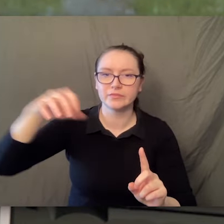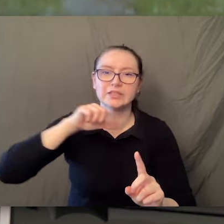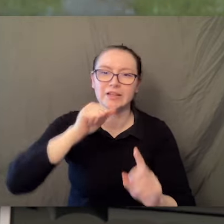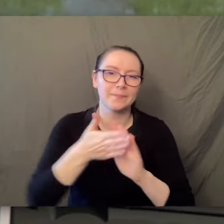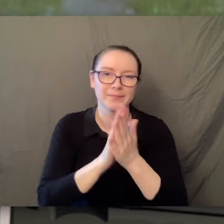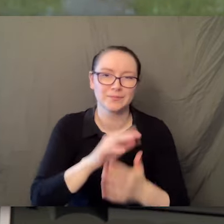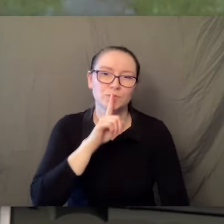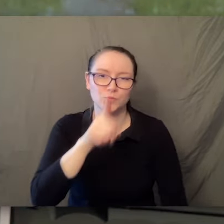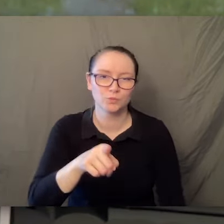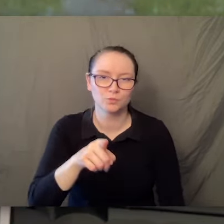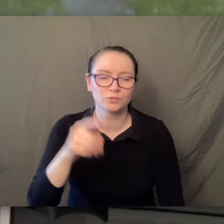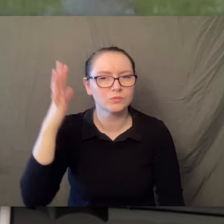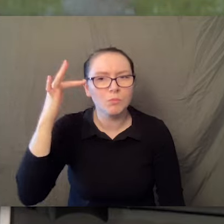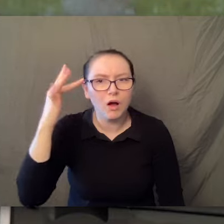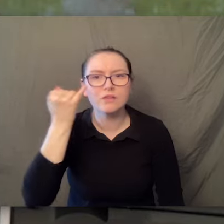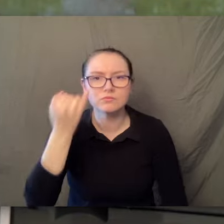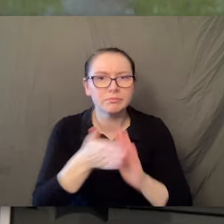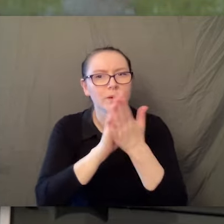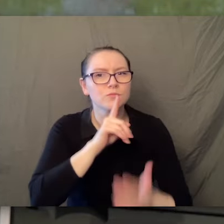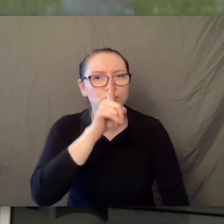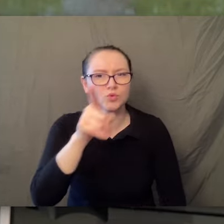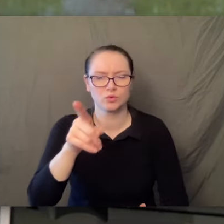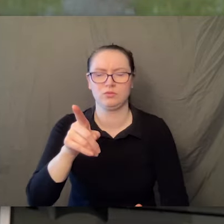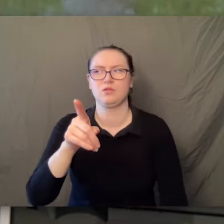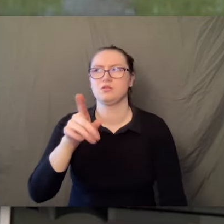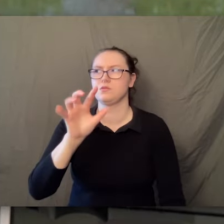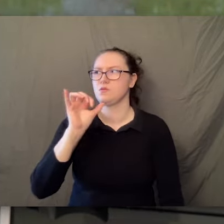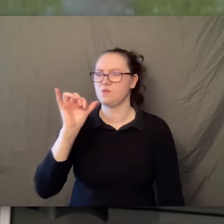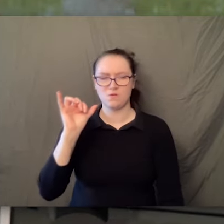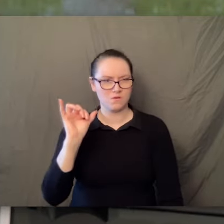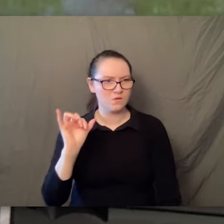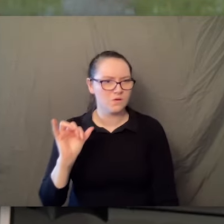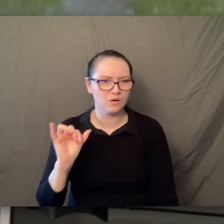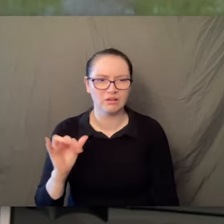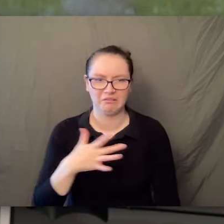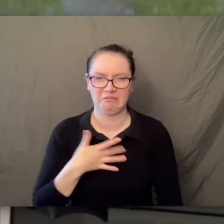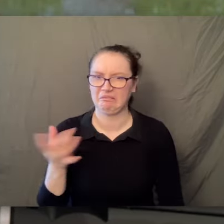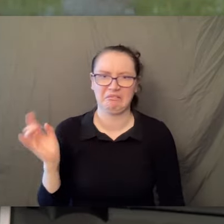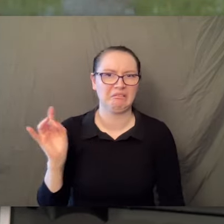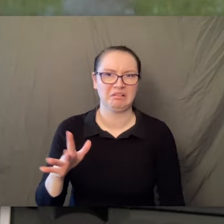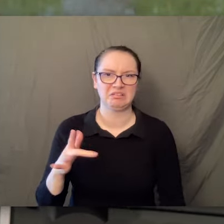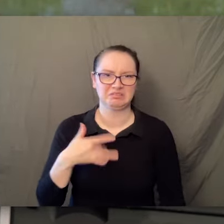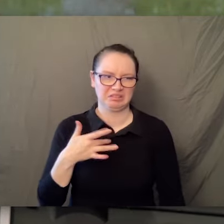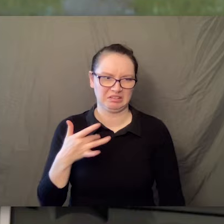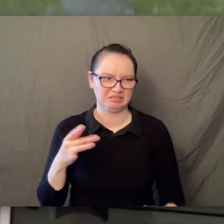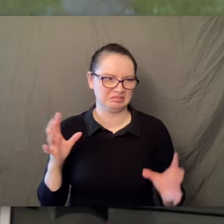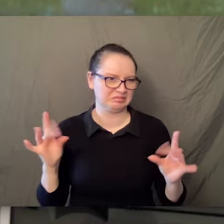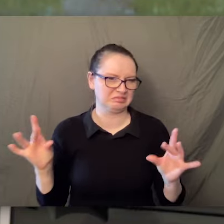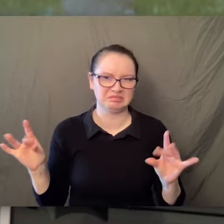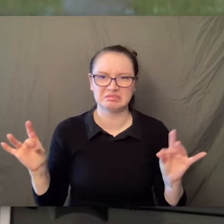going to come true. And that's good, because even if they did, they would look so different into reality as to be unrecognizable to